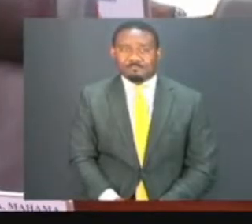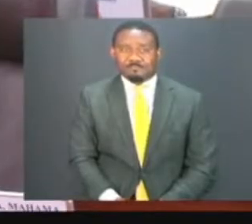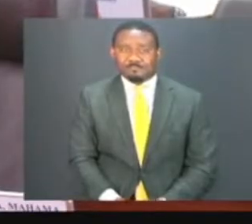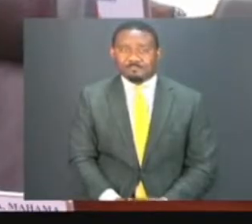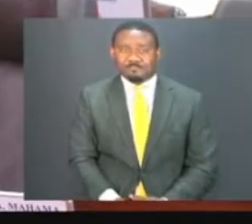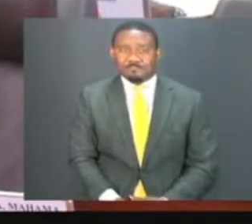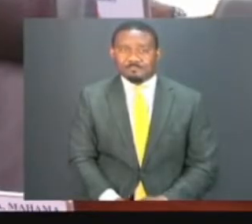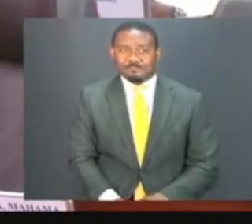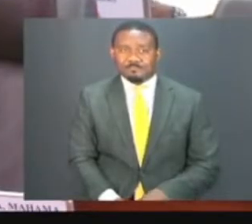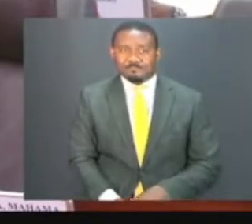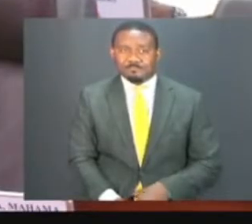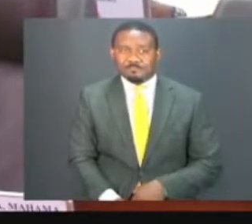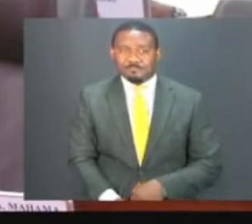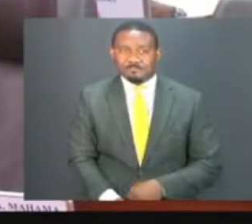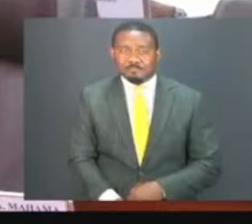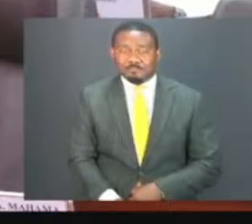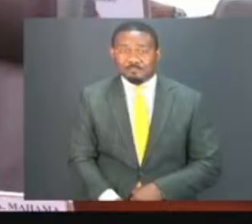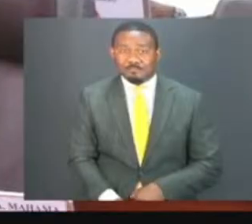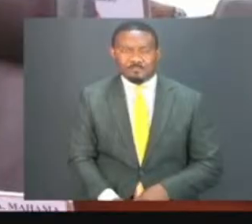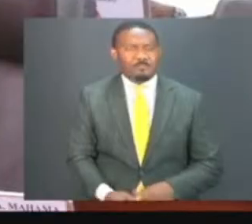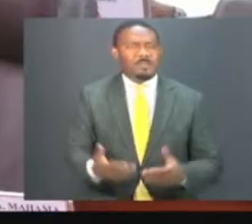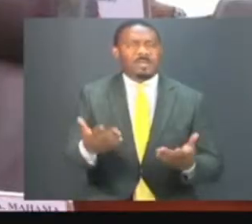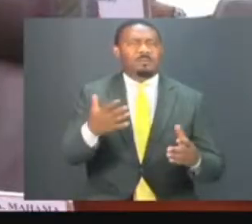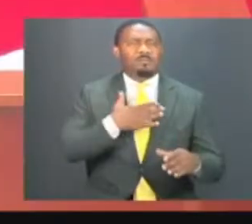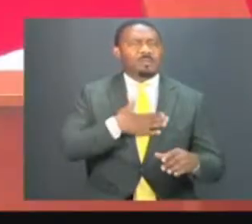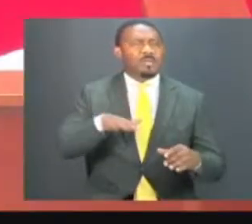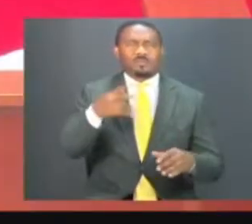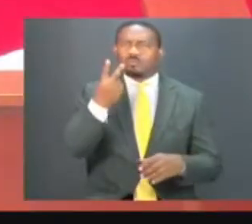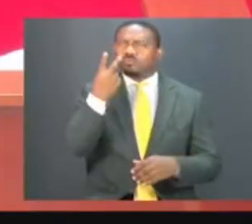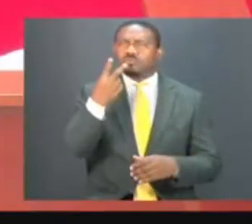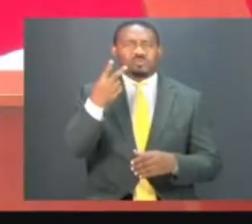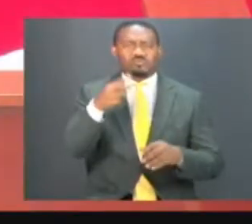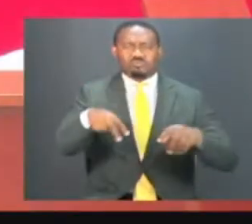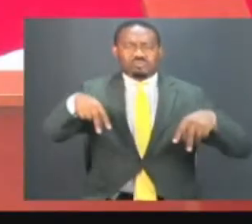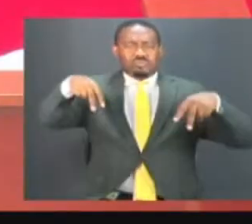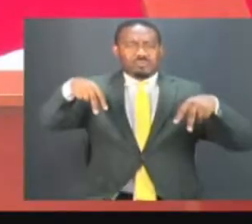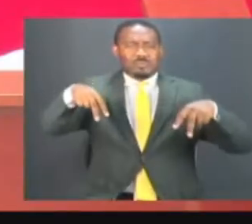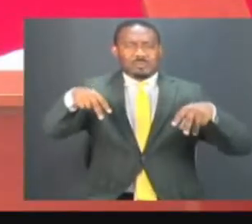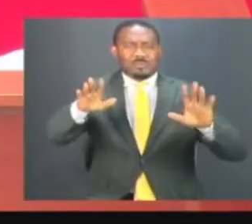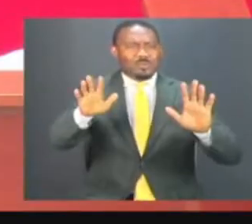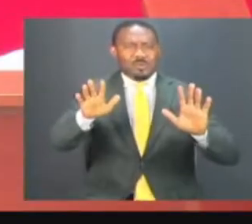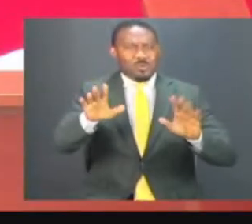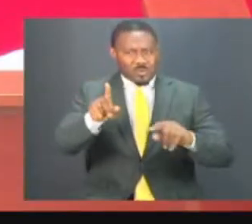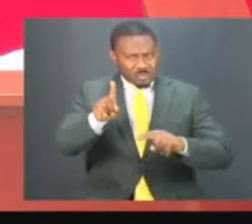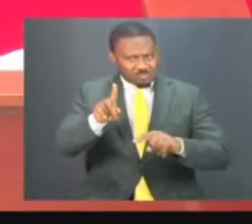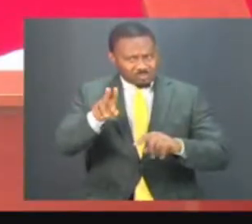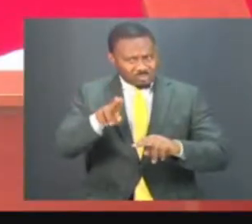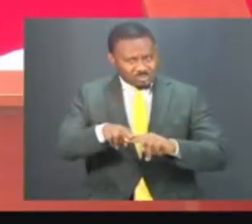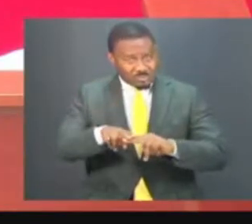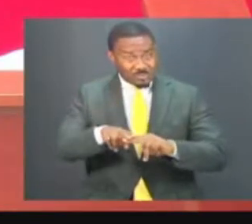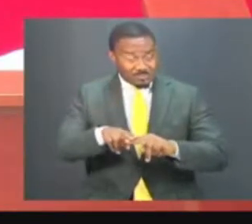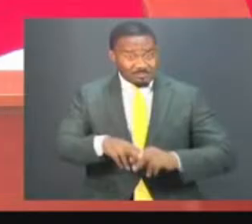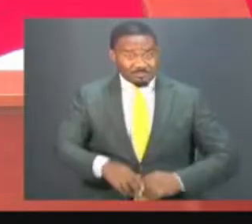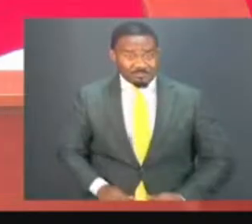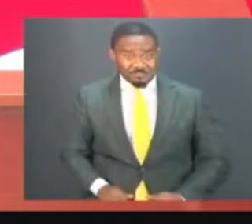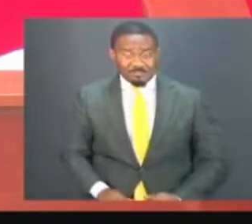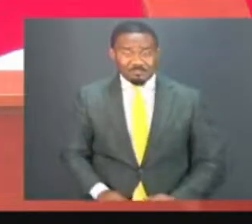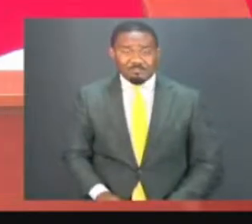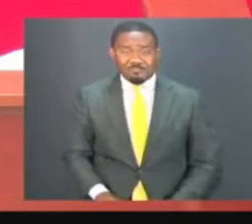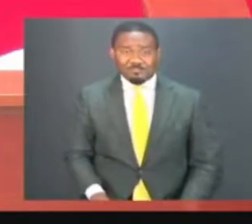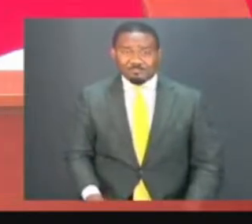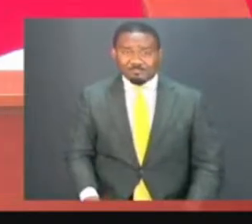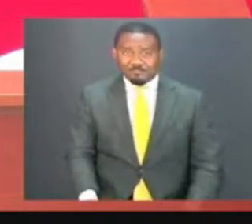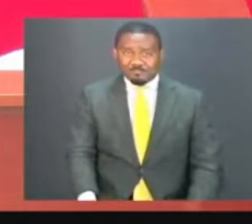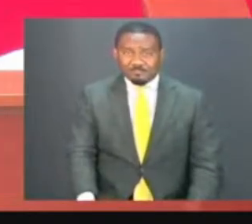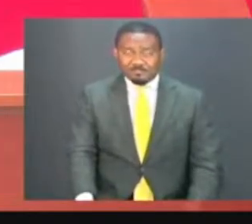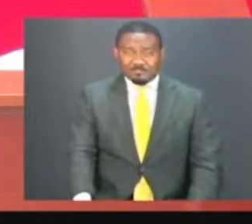Two leaders cannot be standing at the same time. I can only listen to one person at a time. So, Speaker,